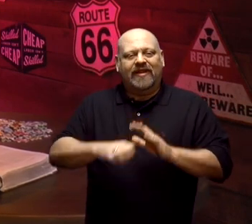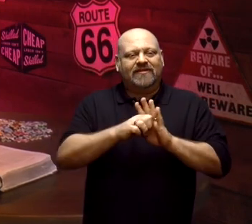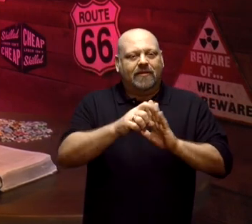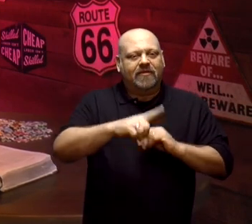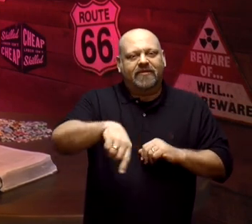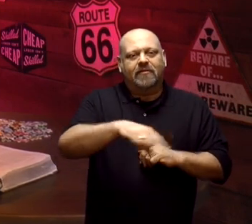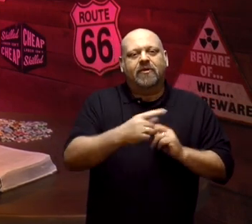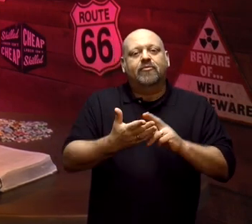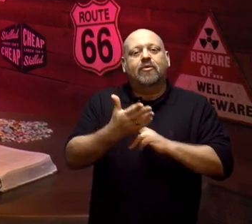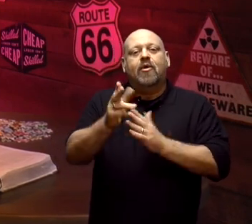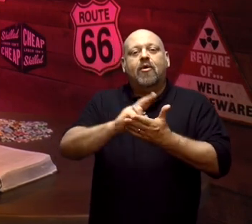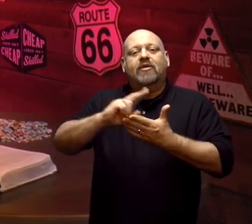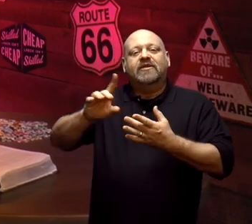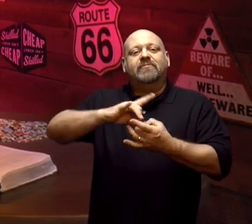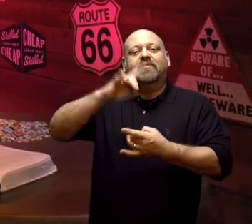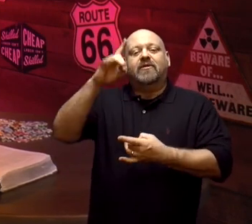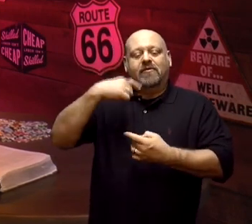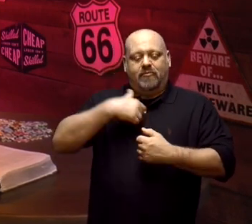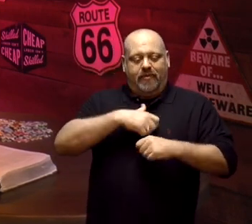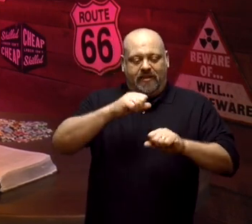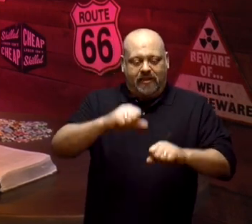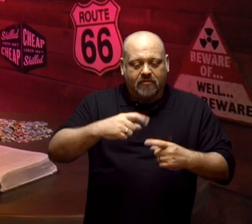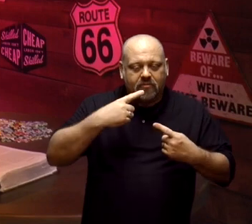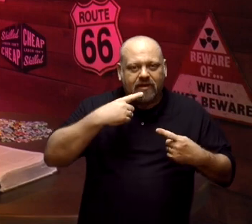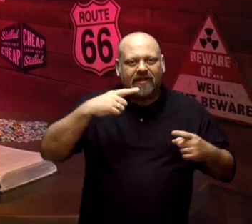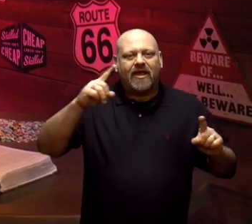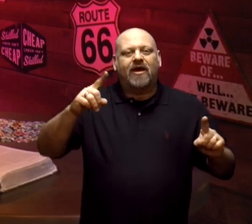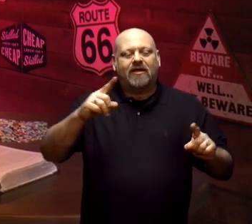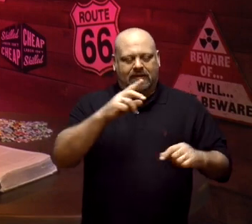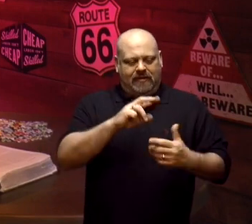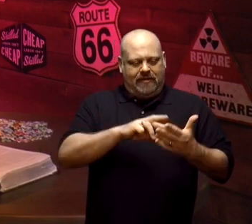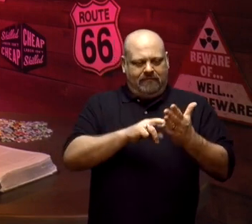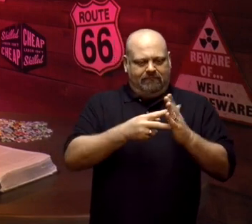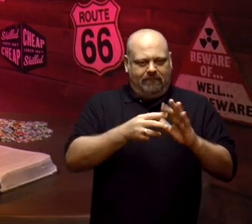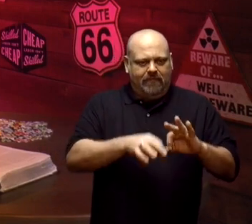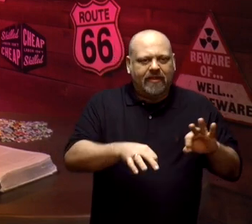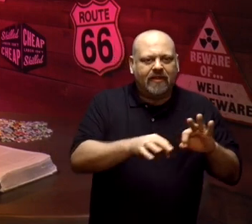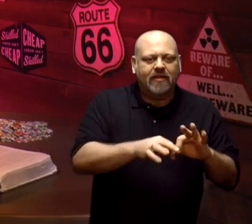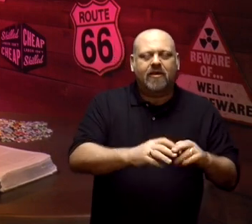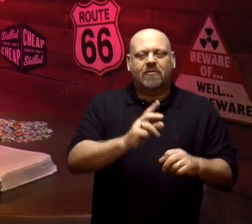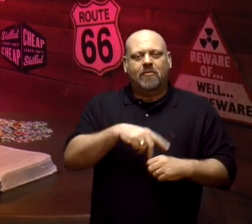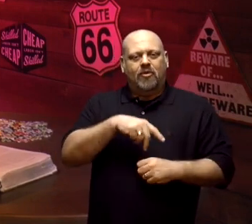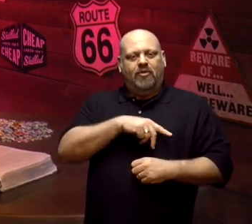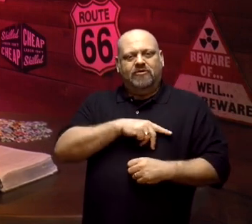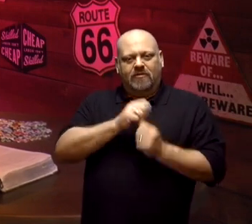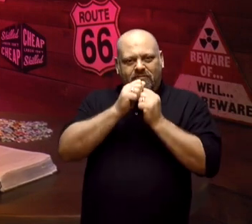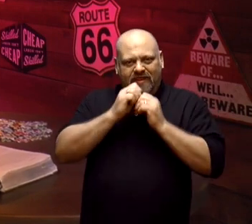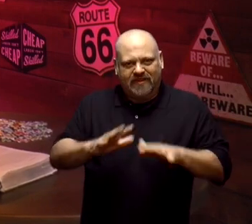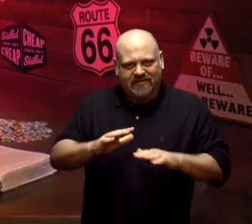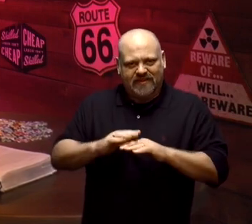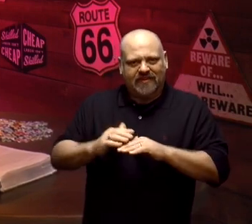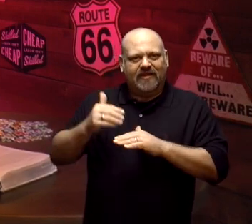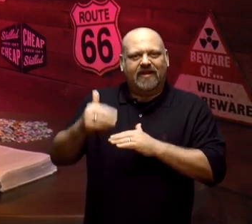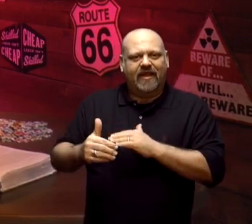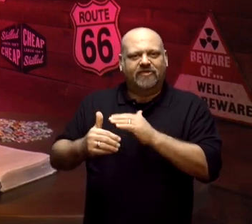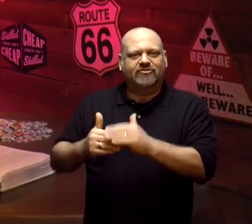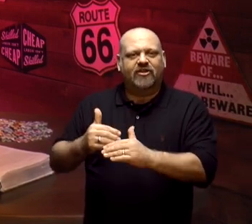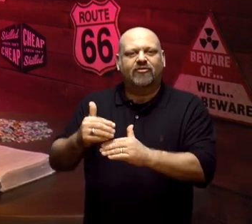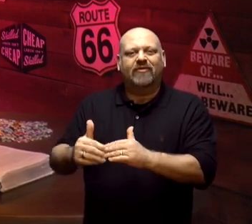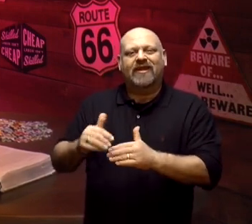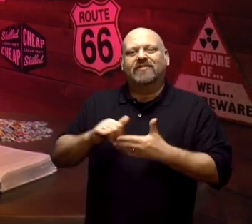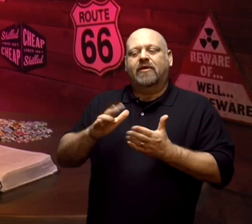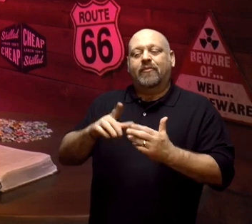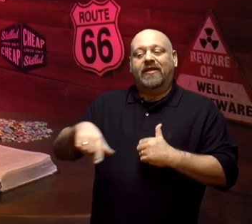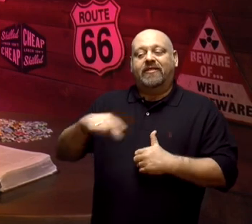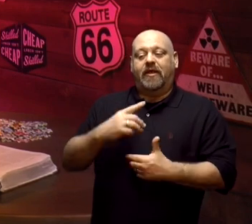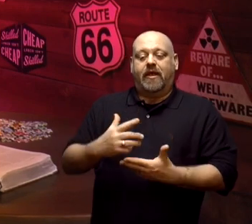the Holy Spirit, we're able to pronounce meaningful and personal blessings on the next generation so that they